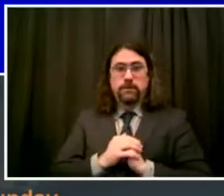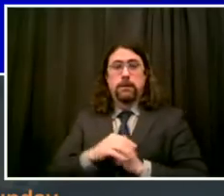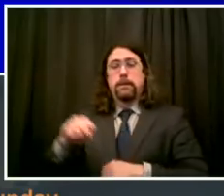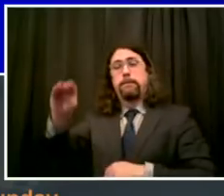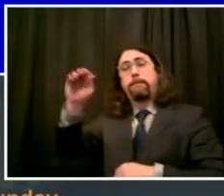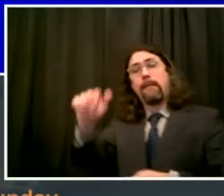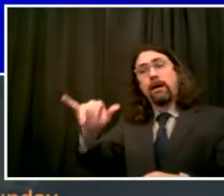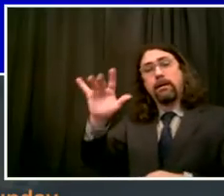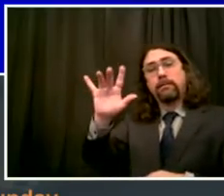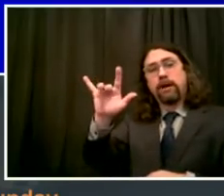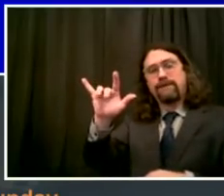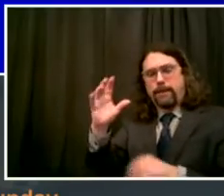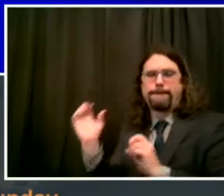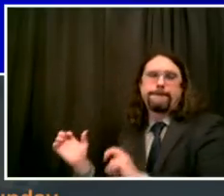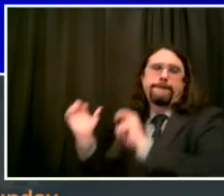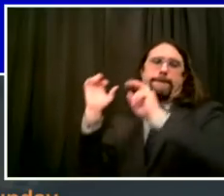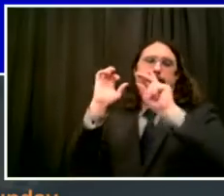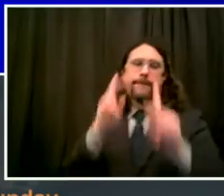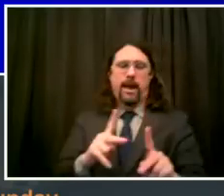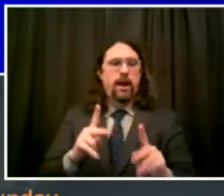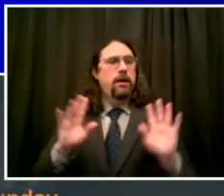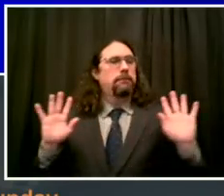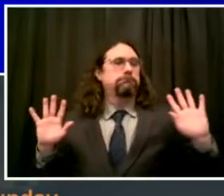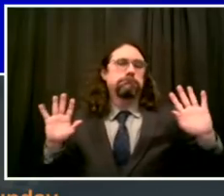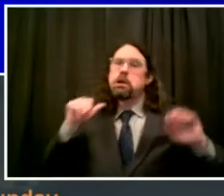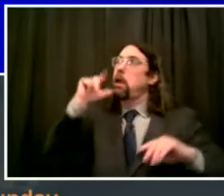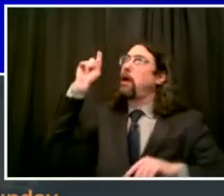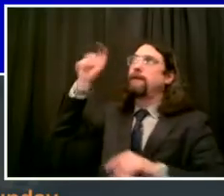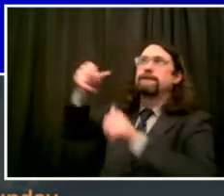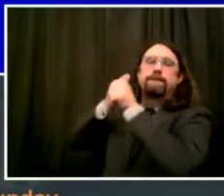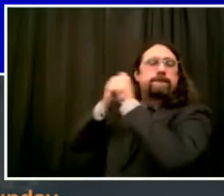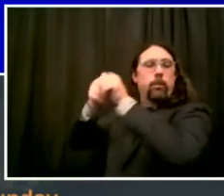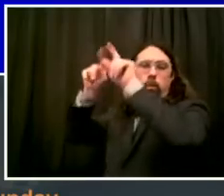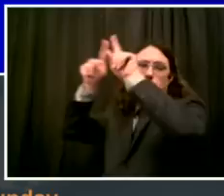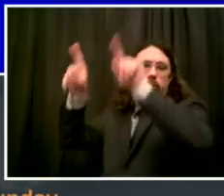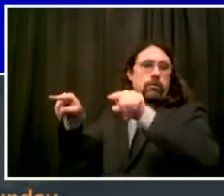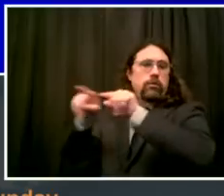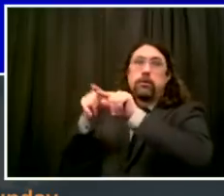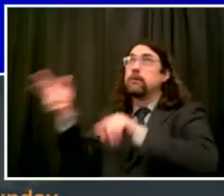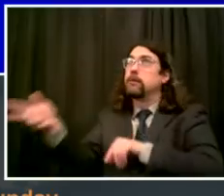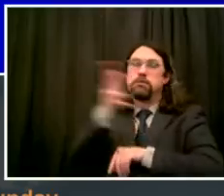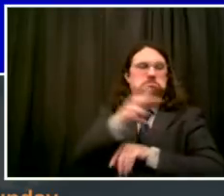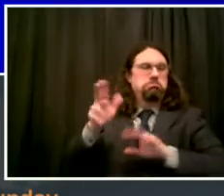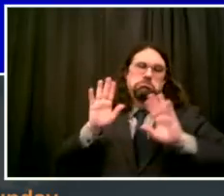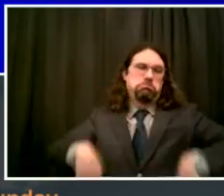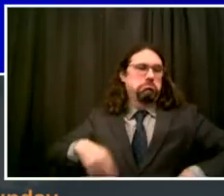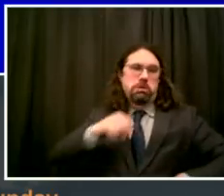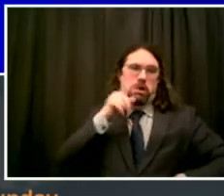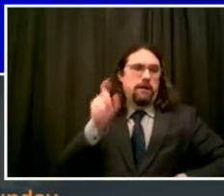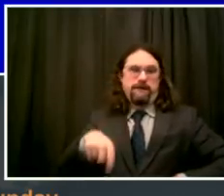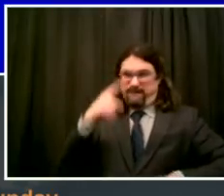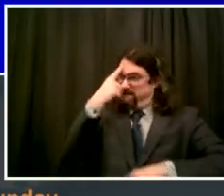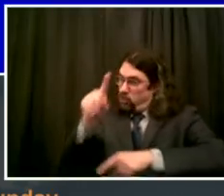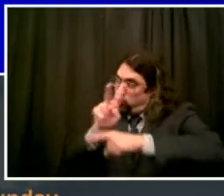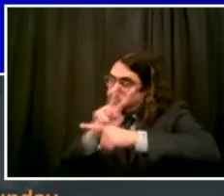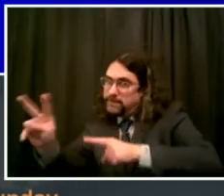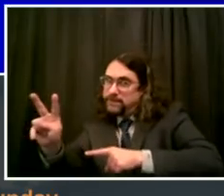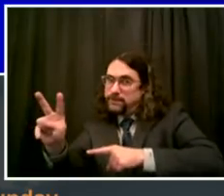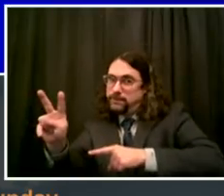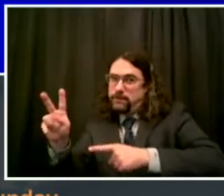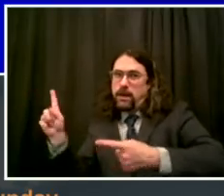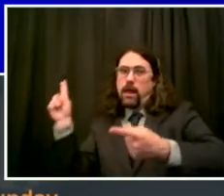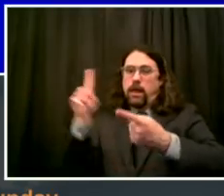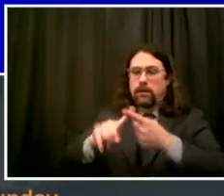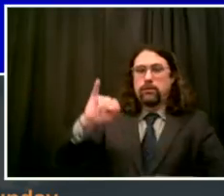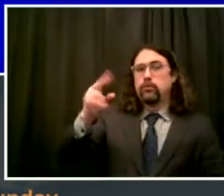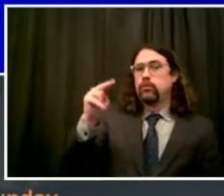have to see what we can achieve, make sure neighborhoods are clean. So again, everyone, this week, no alternate side. Next week, back on for 1 week